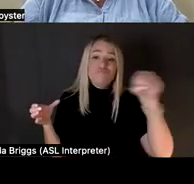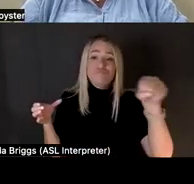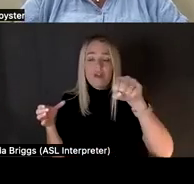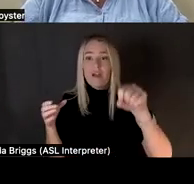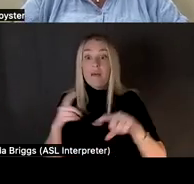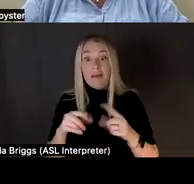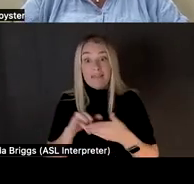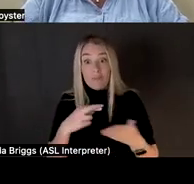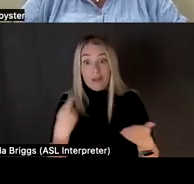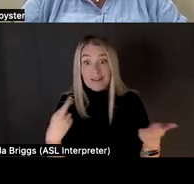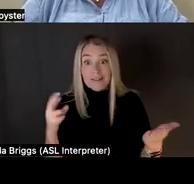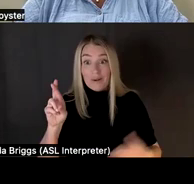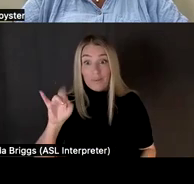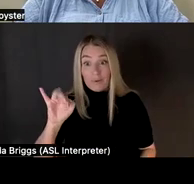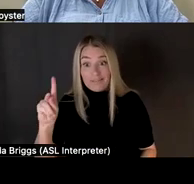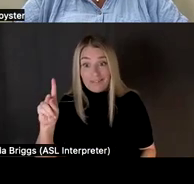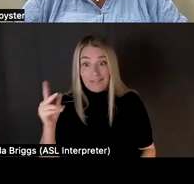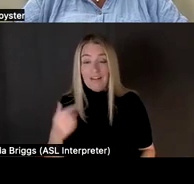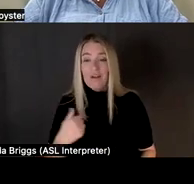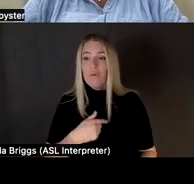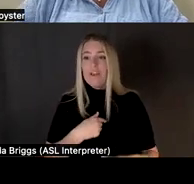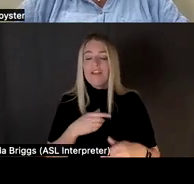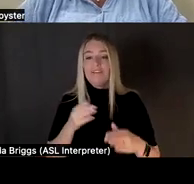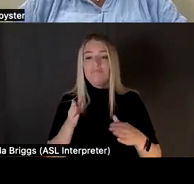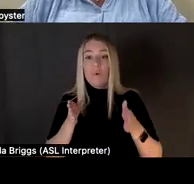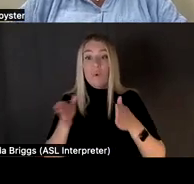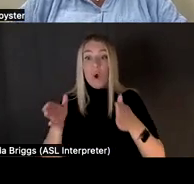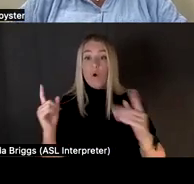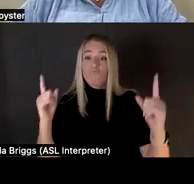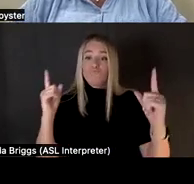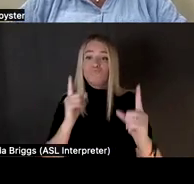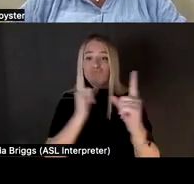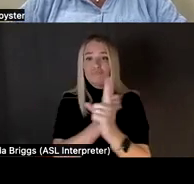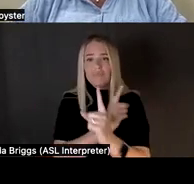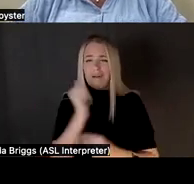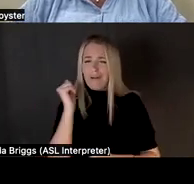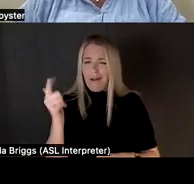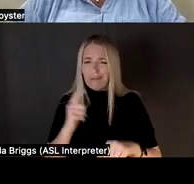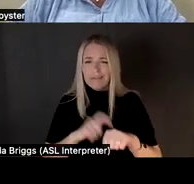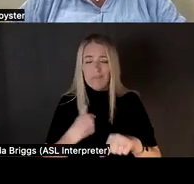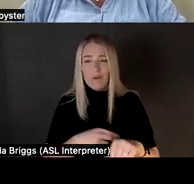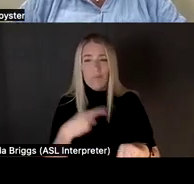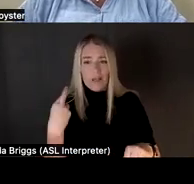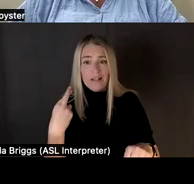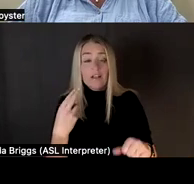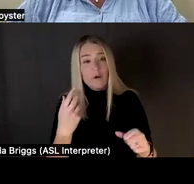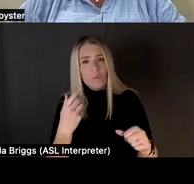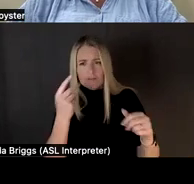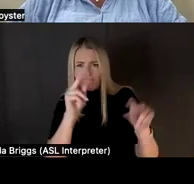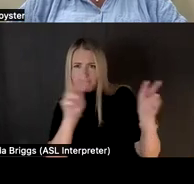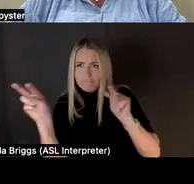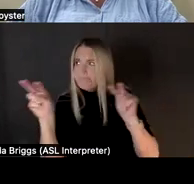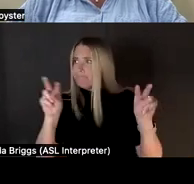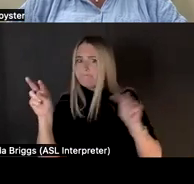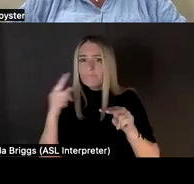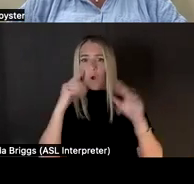cross the road every day. We take risks all the time. They're calculated. We hope that we're safe. We try